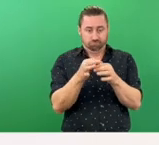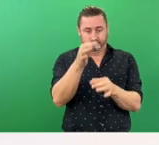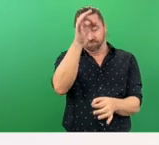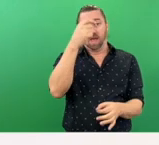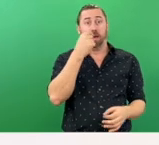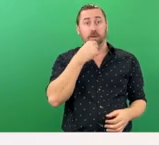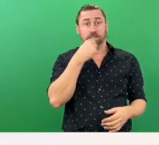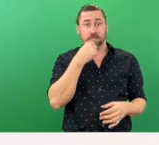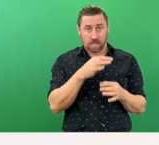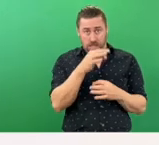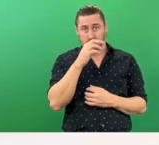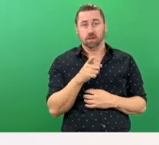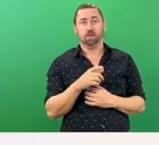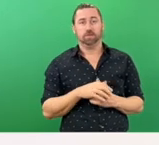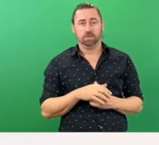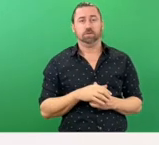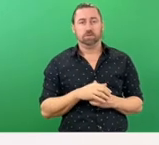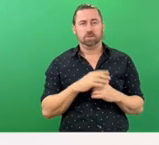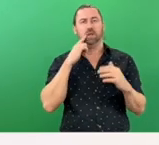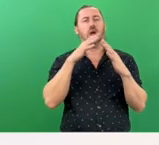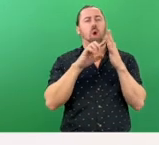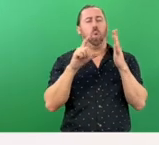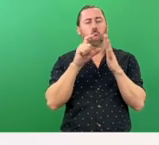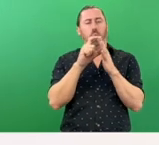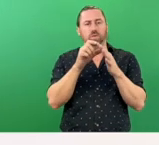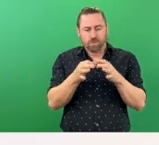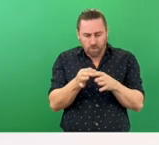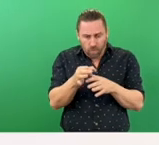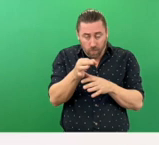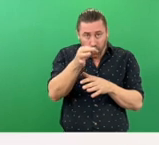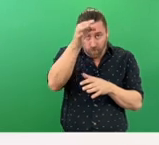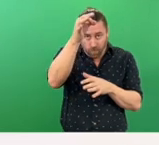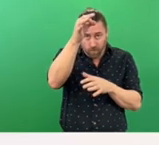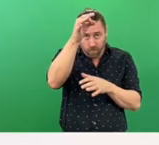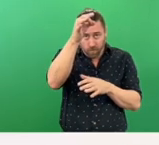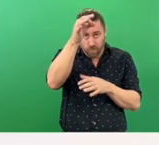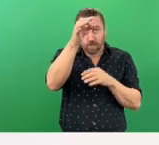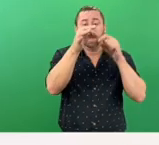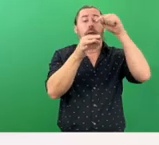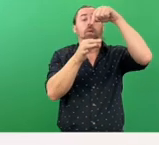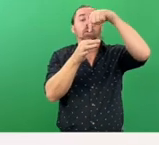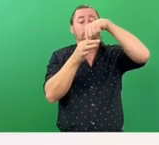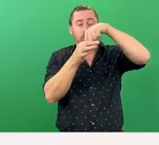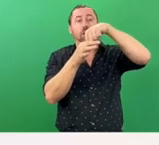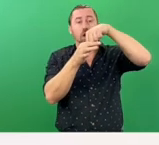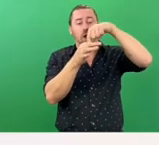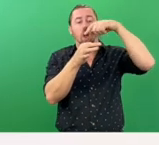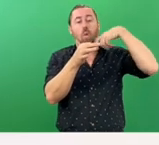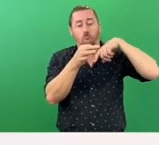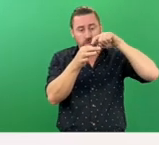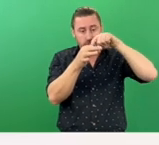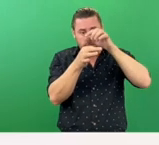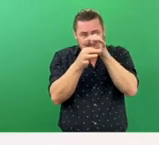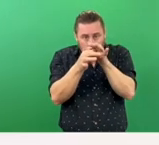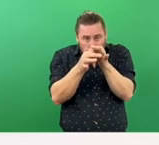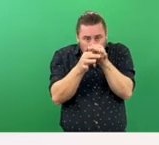of your pencil, all right, and there's the wood coming up in the pencil right there. What you're trying to do is expose